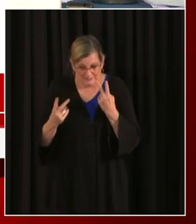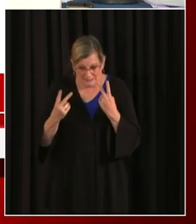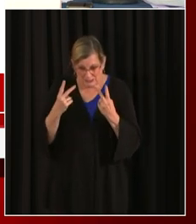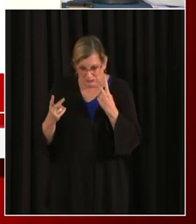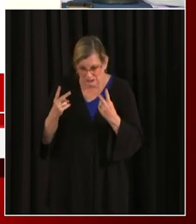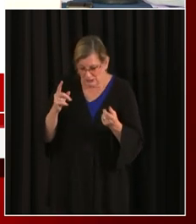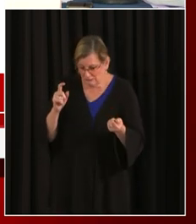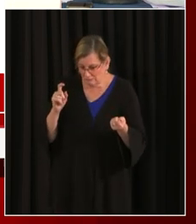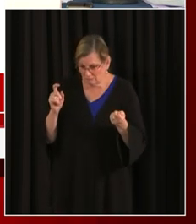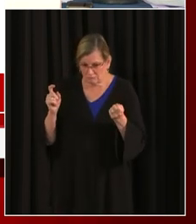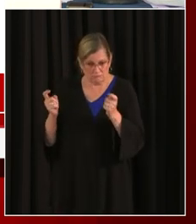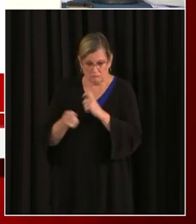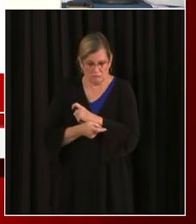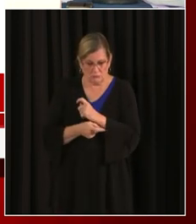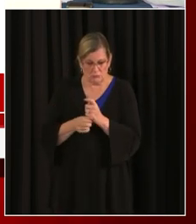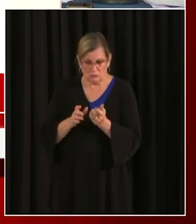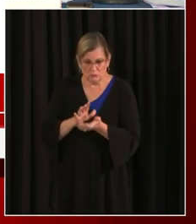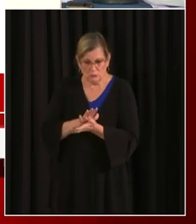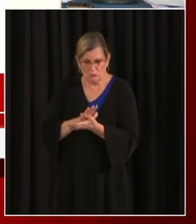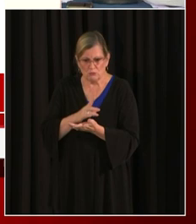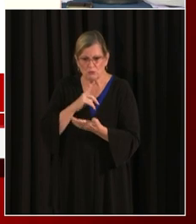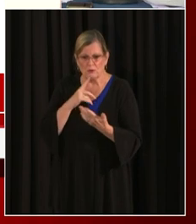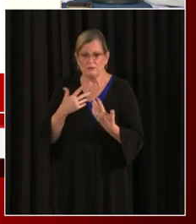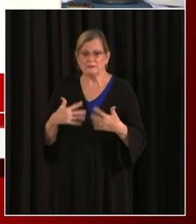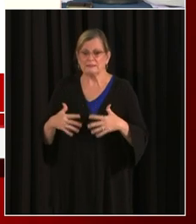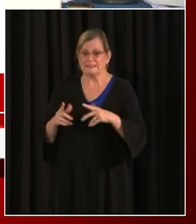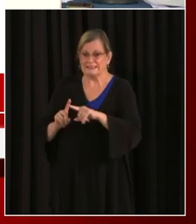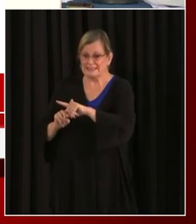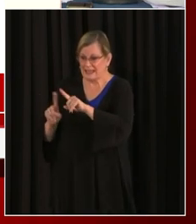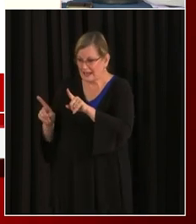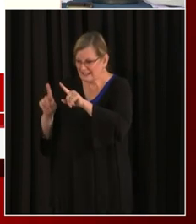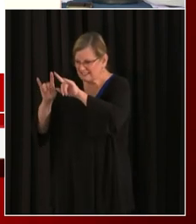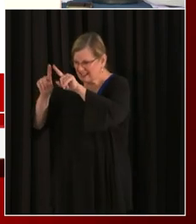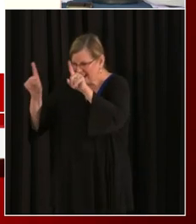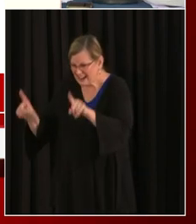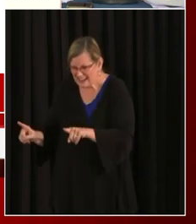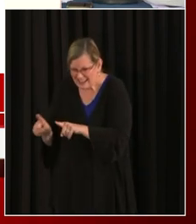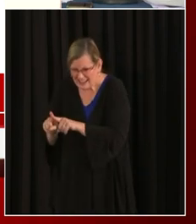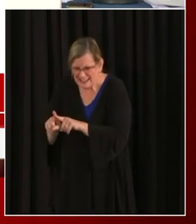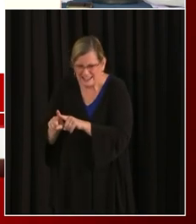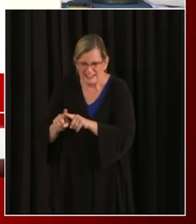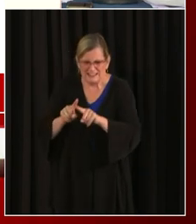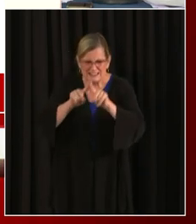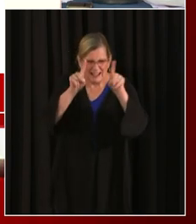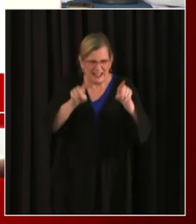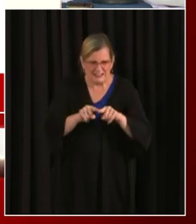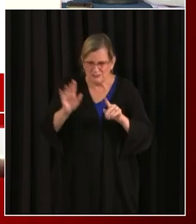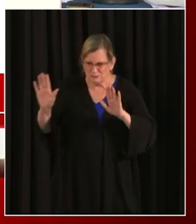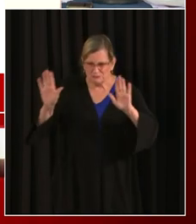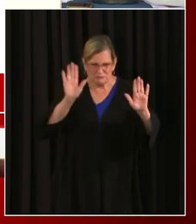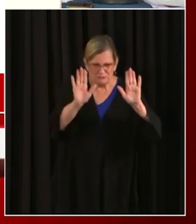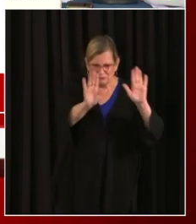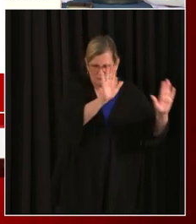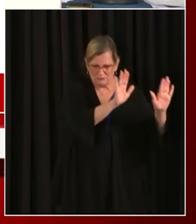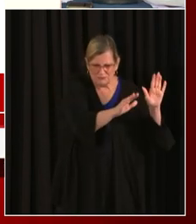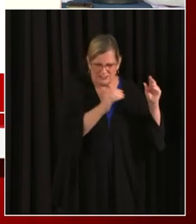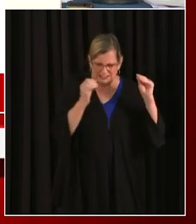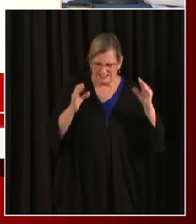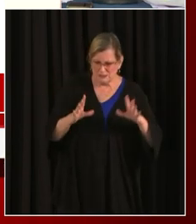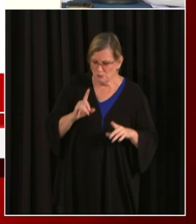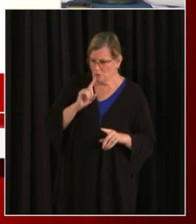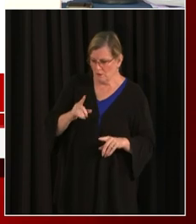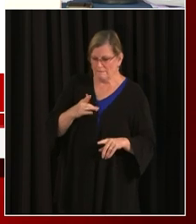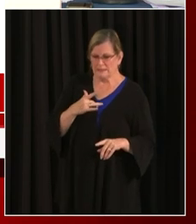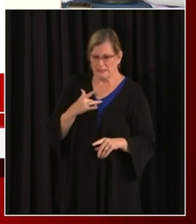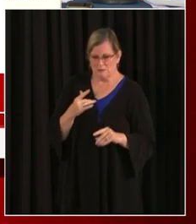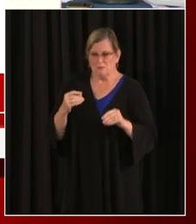of the schools went a long way in terms of signage and the way in which classrooms were set up. Teachers also reported feeling safer when the leadership